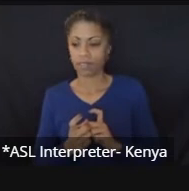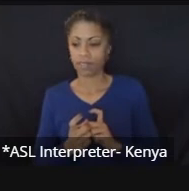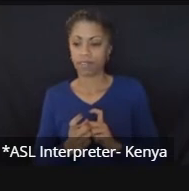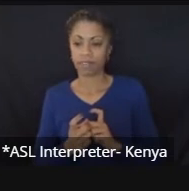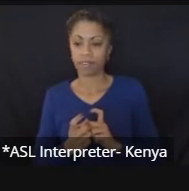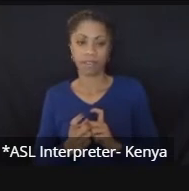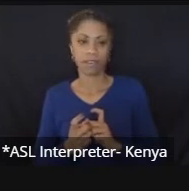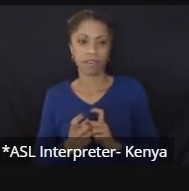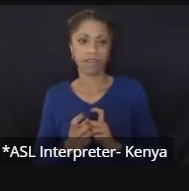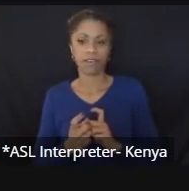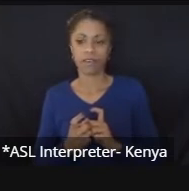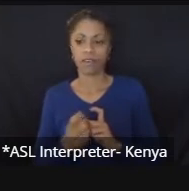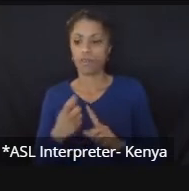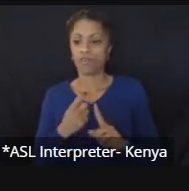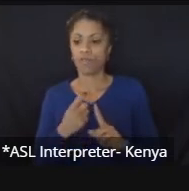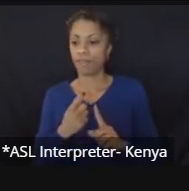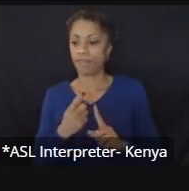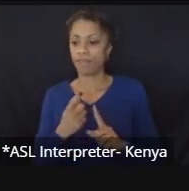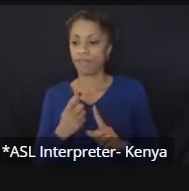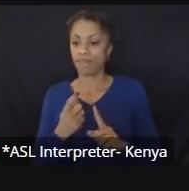this